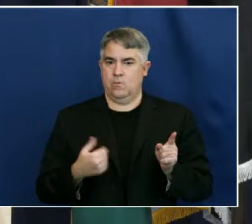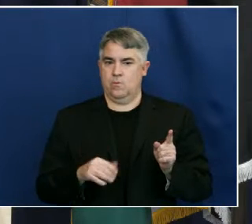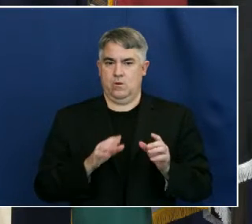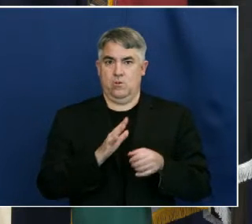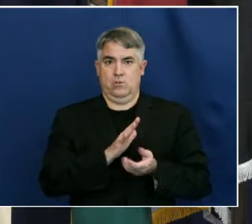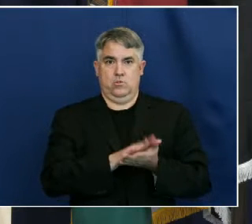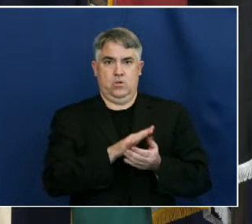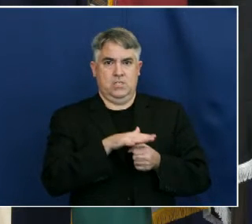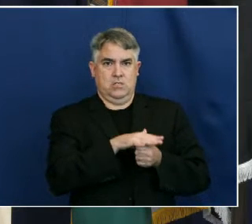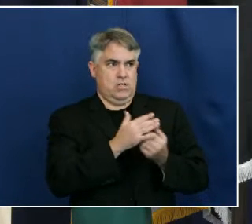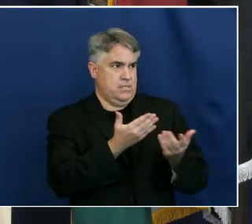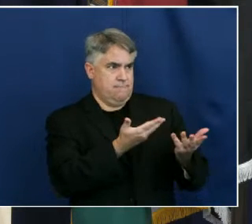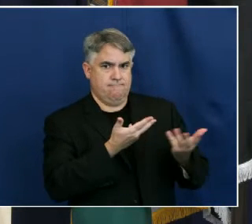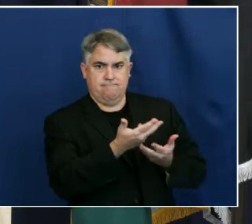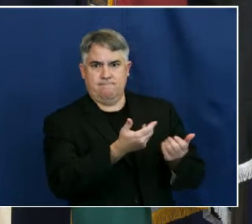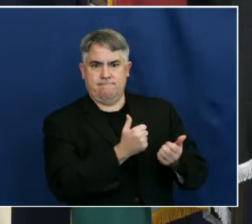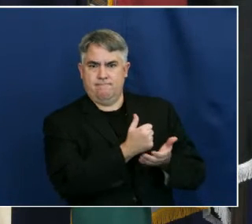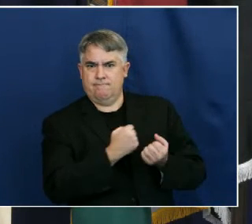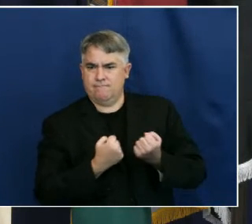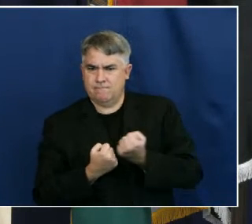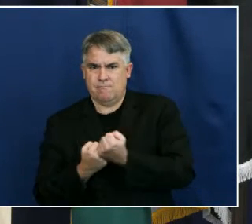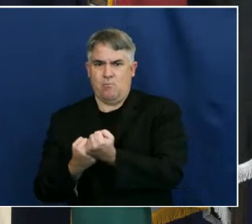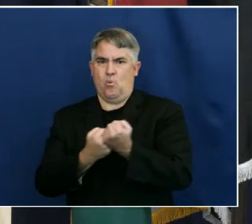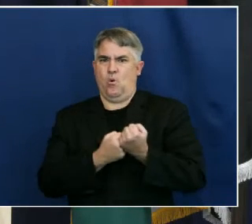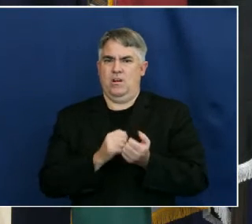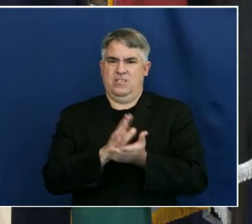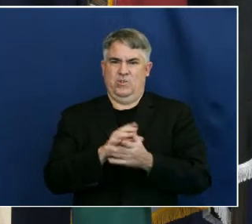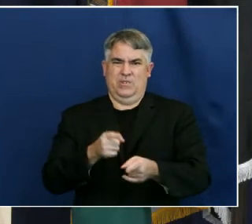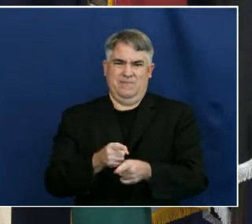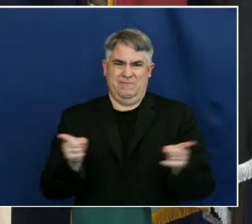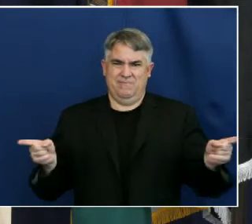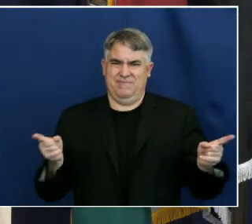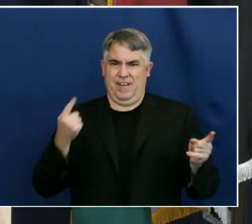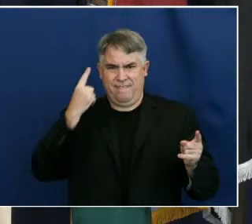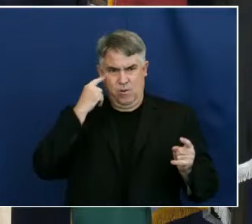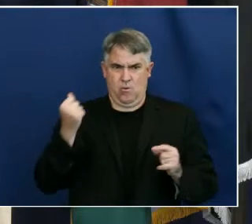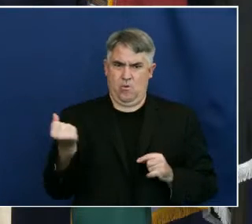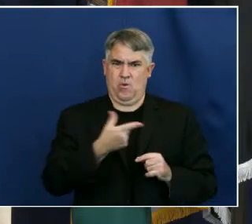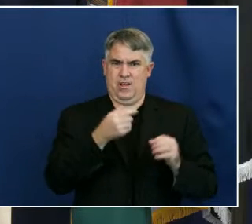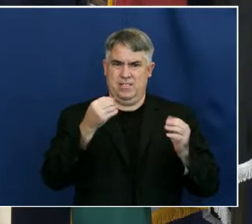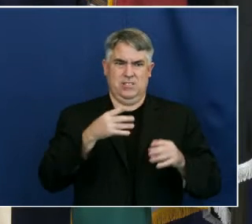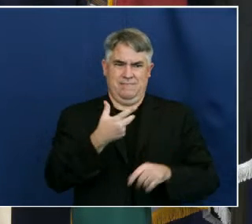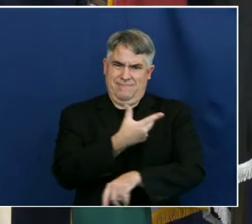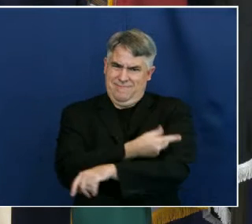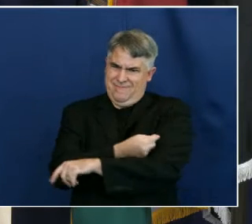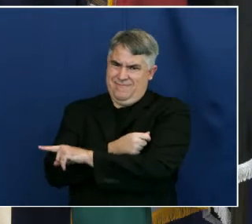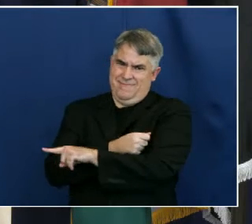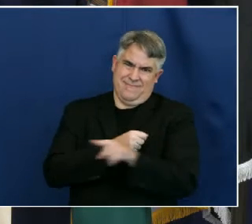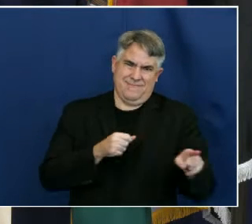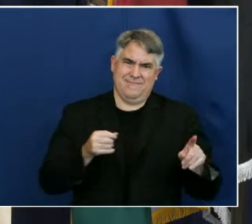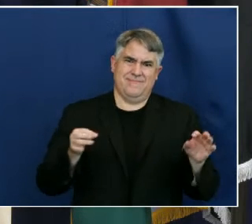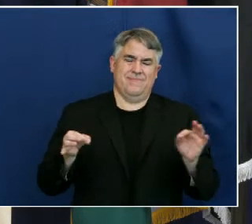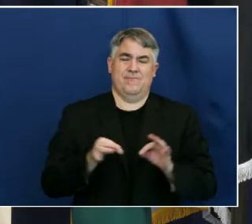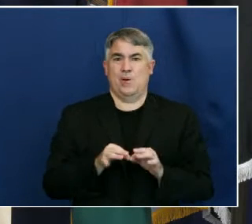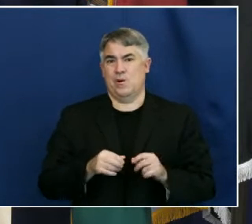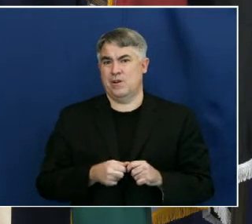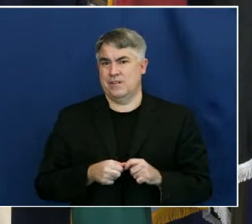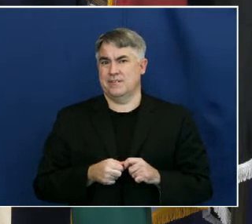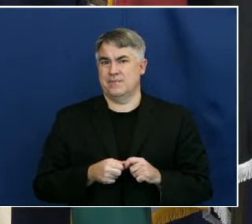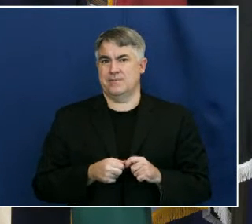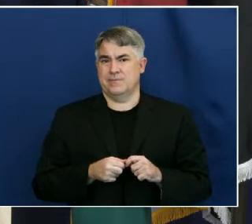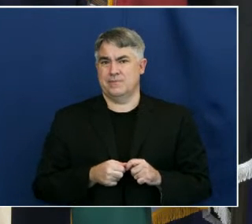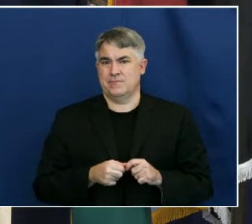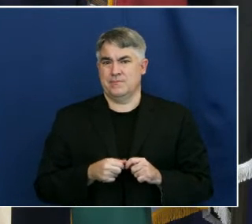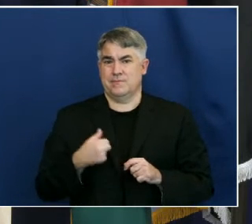supports schools while addressing COVID-19 health inequities. As the supervisor mentioned, that process will include schools that are